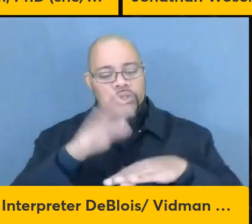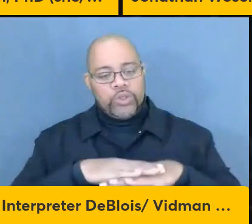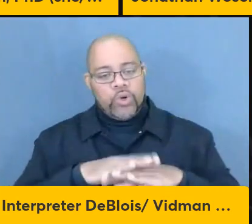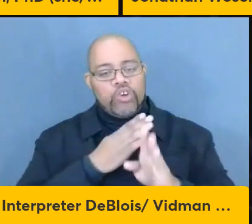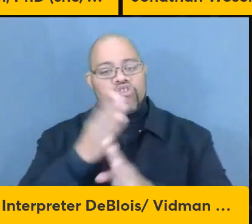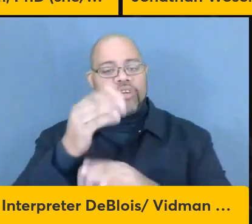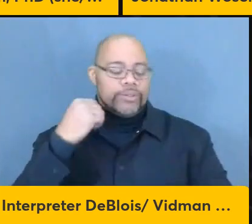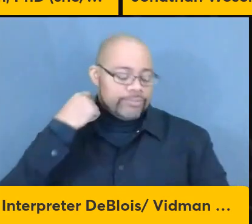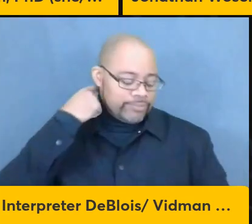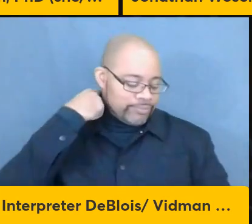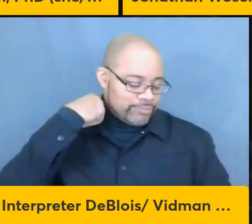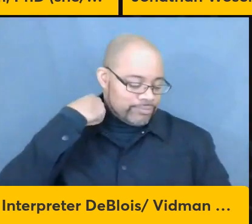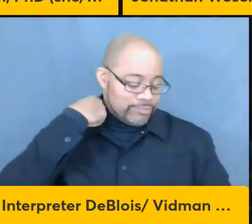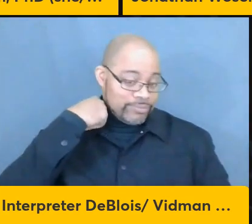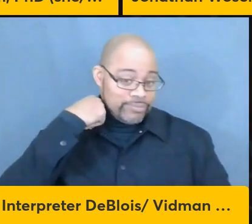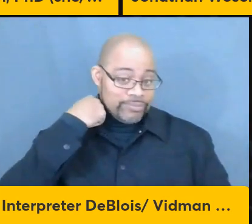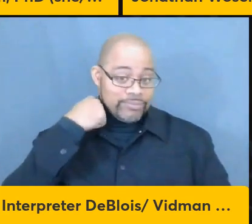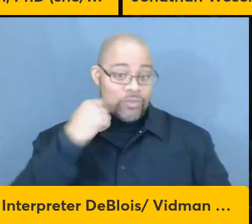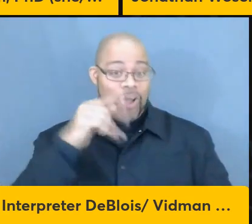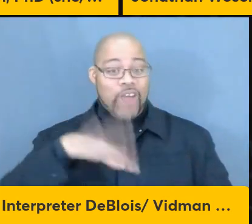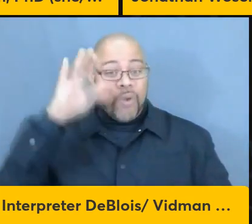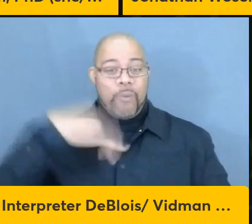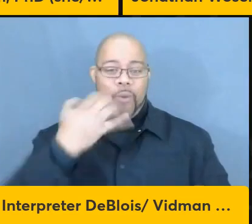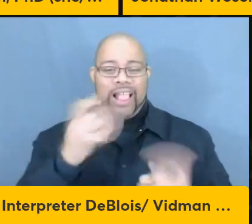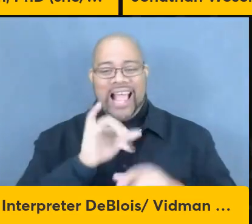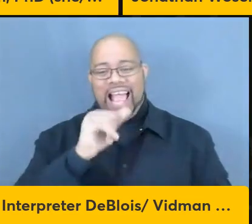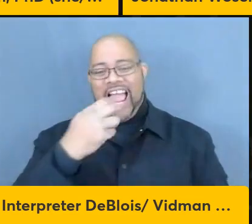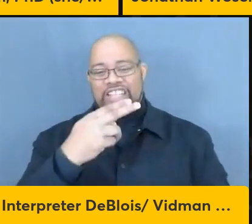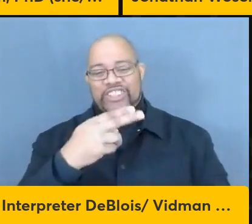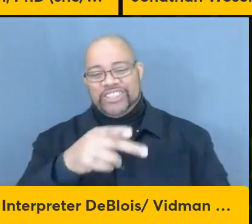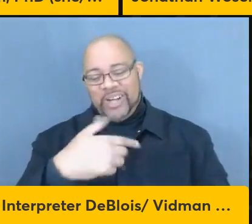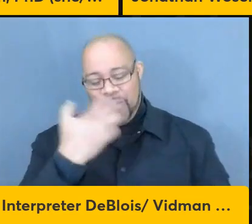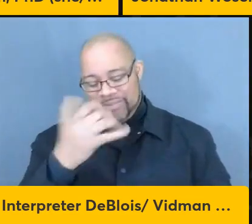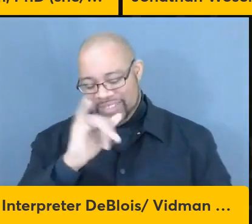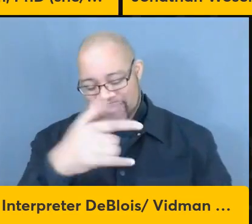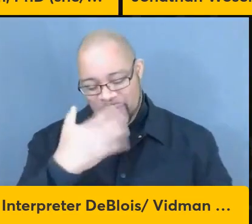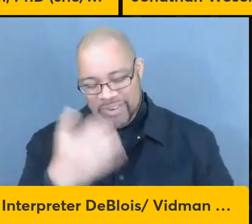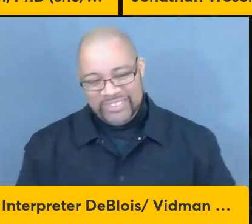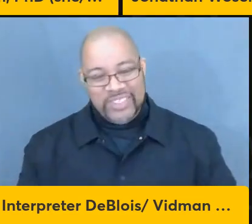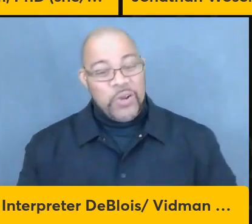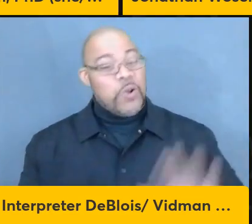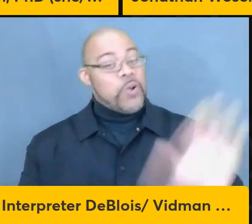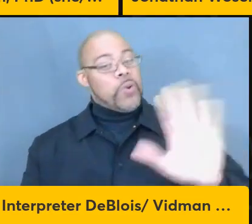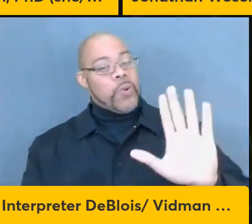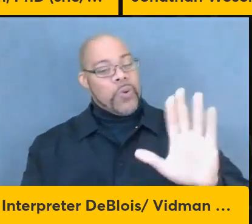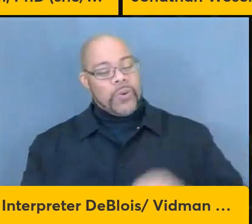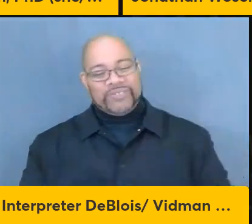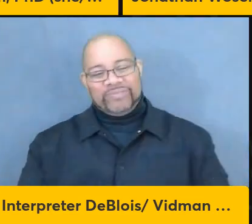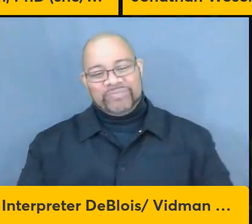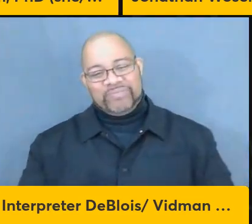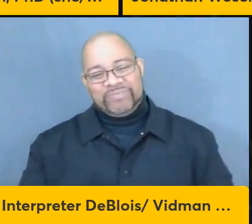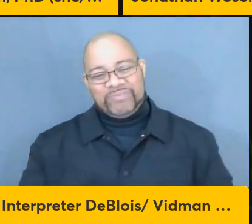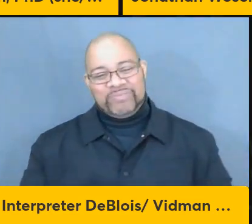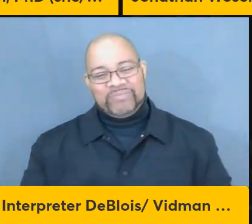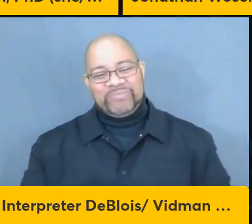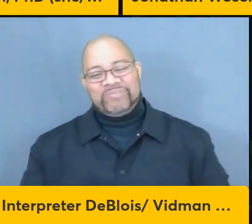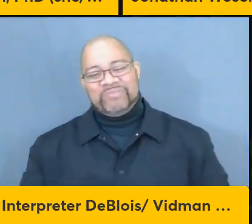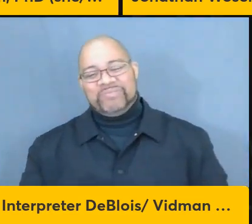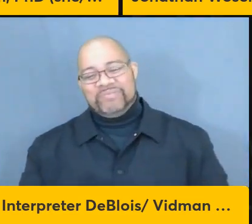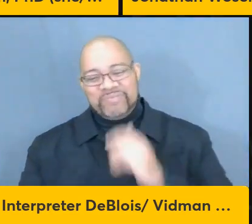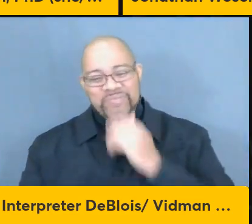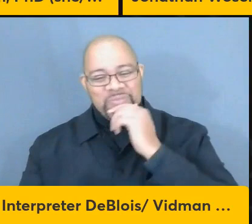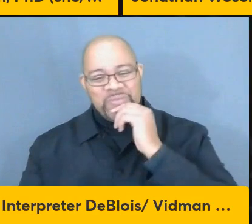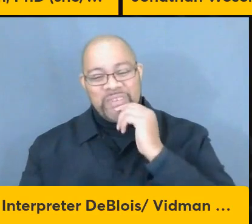career. When I grow up, I want to be like Ashton. What? No. Out there. No.